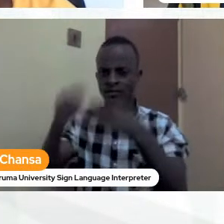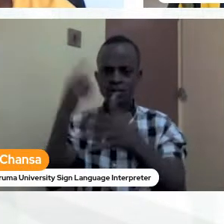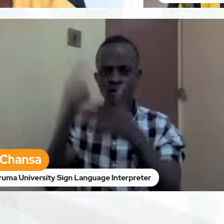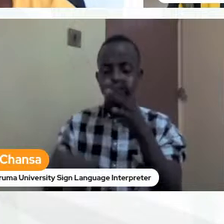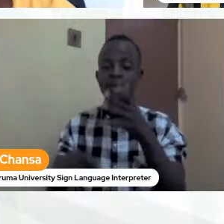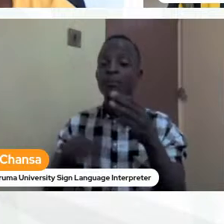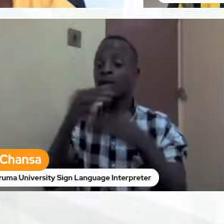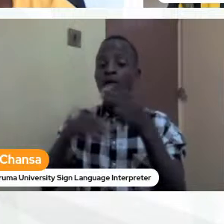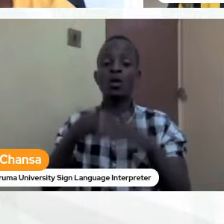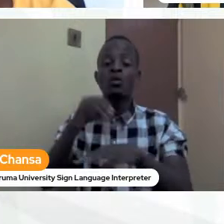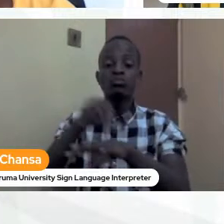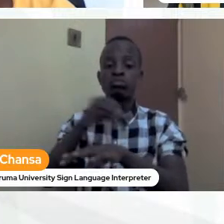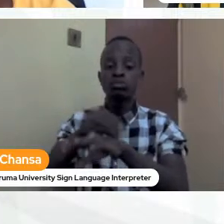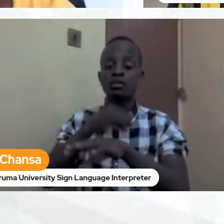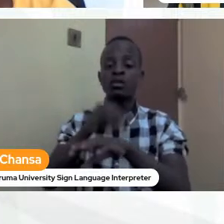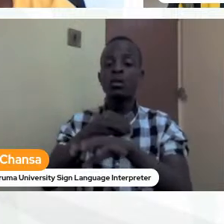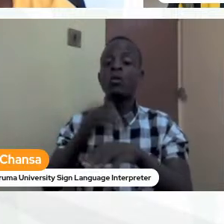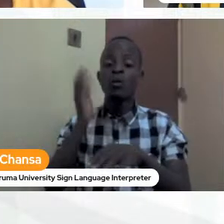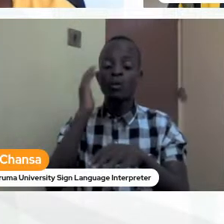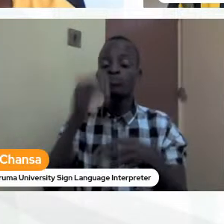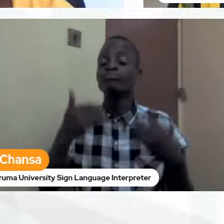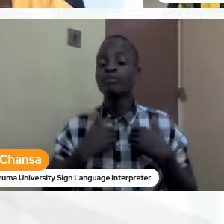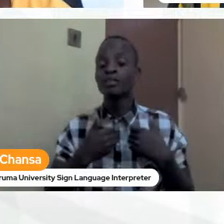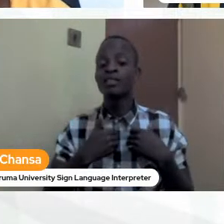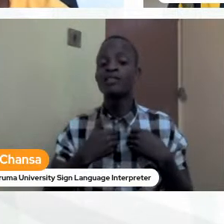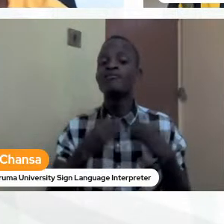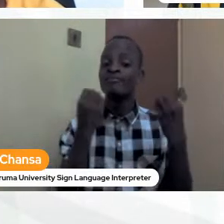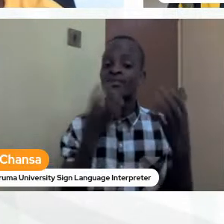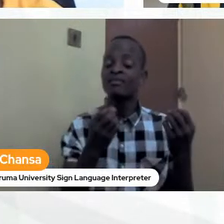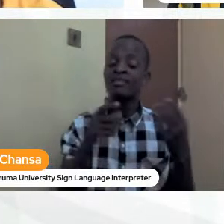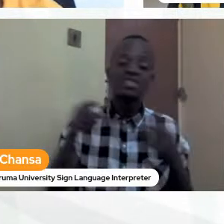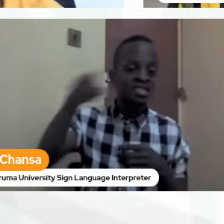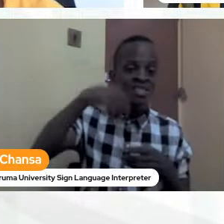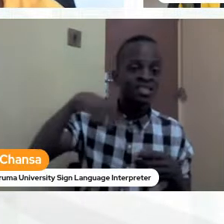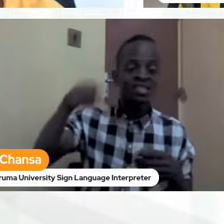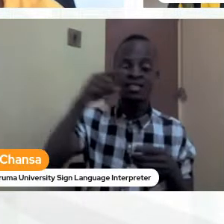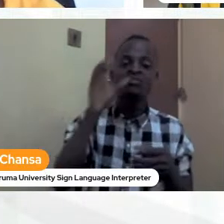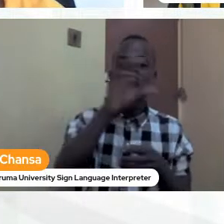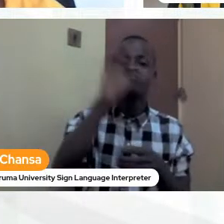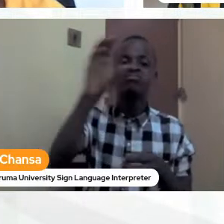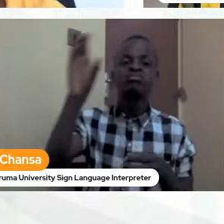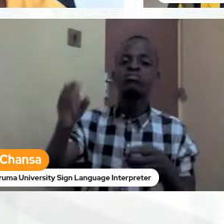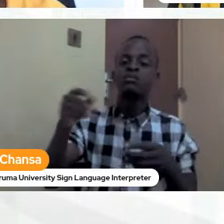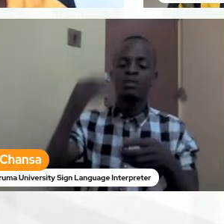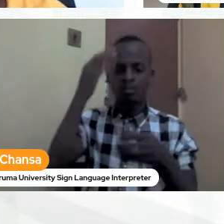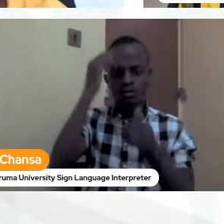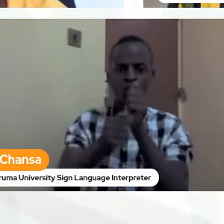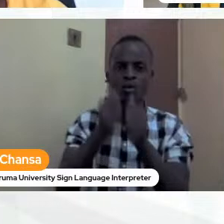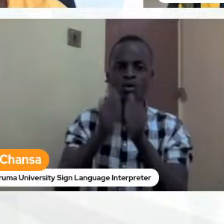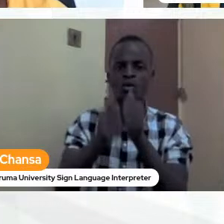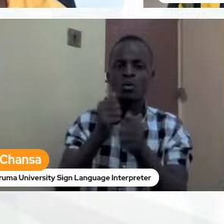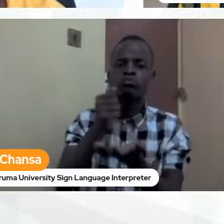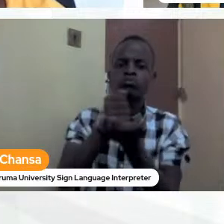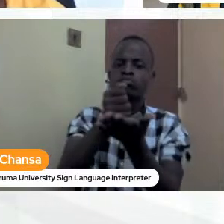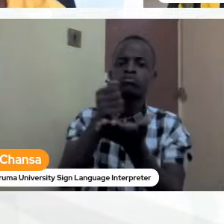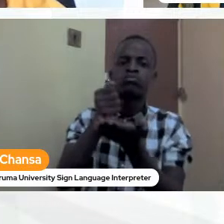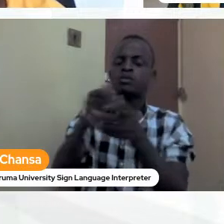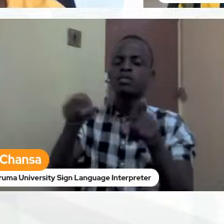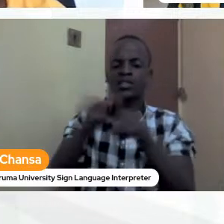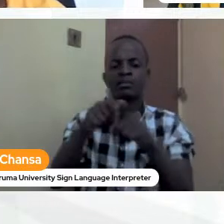being given to the adolescents in their vicinity within the provinces for them to add a voice in shaping programs and